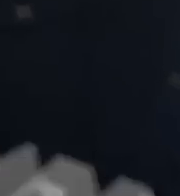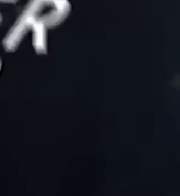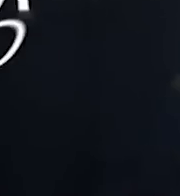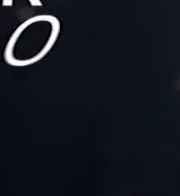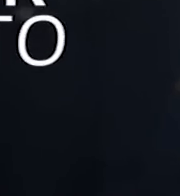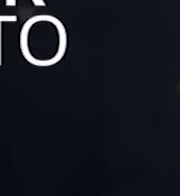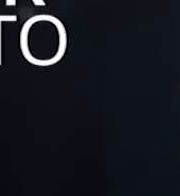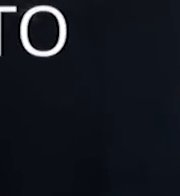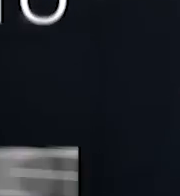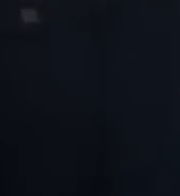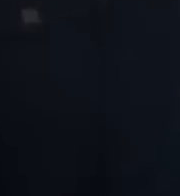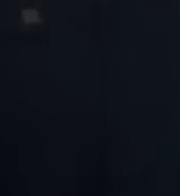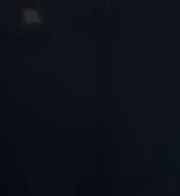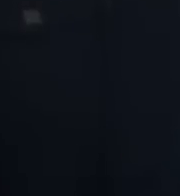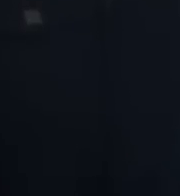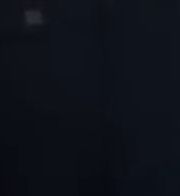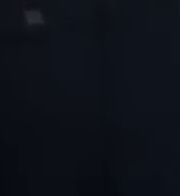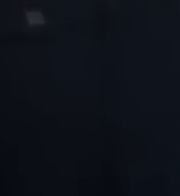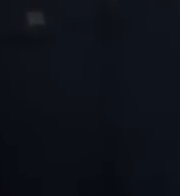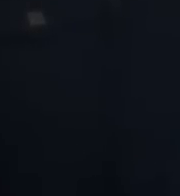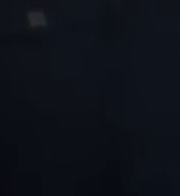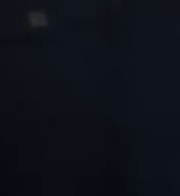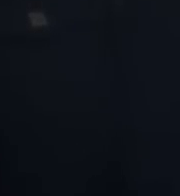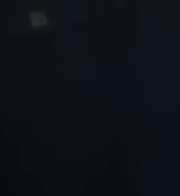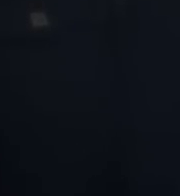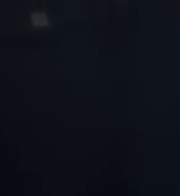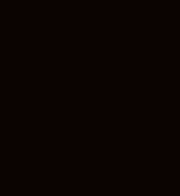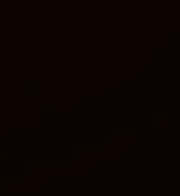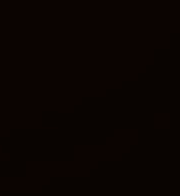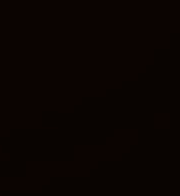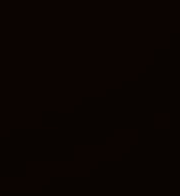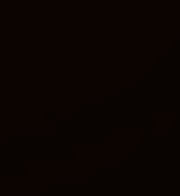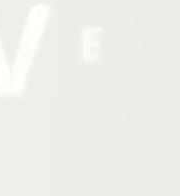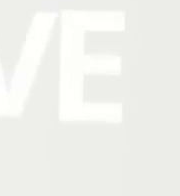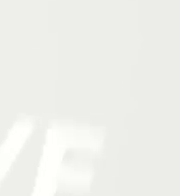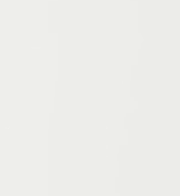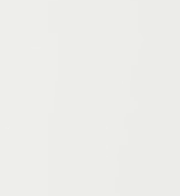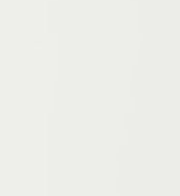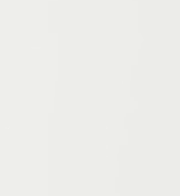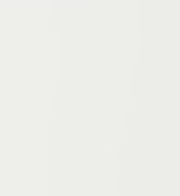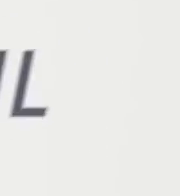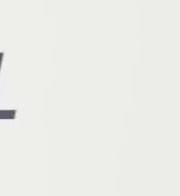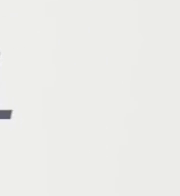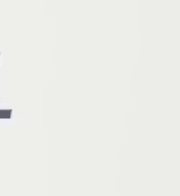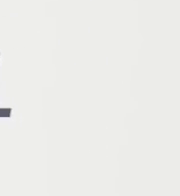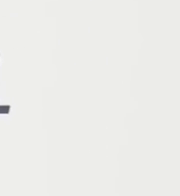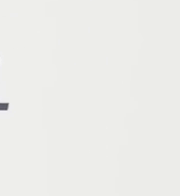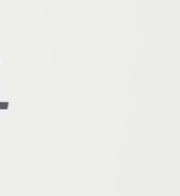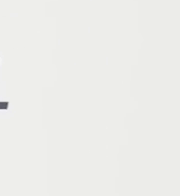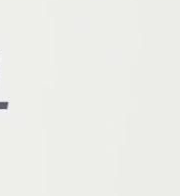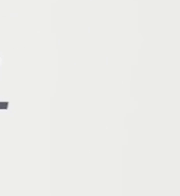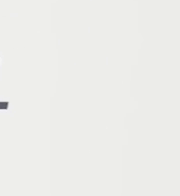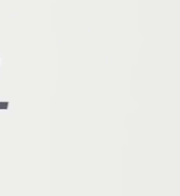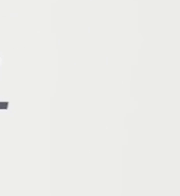said, "Whatever you have done to the least of these, you have done to me." And then to all of you who have remained faithful